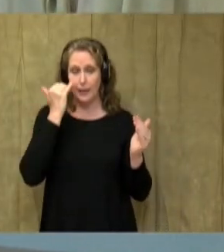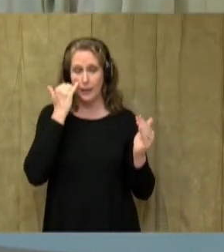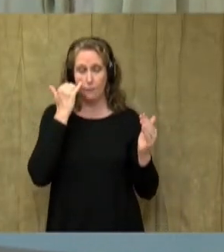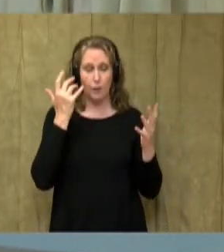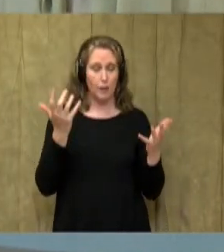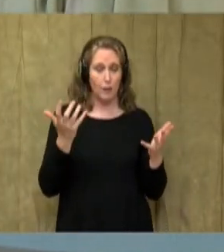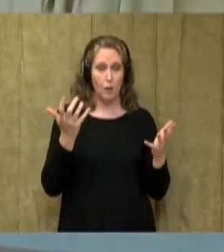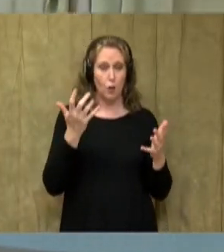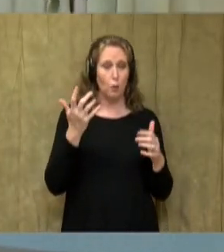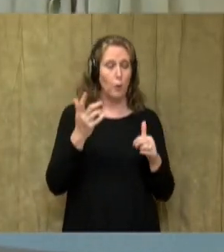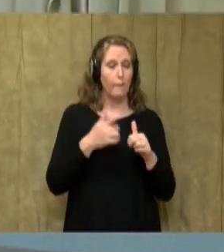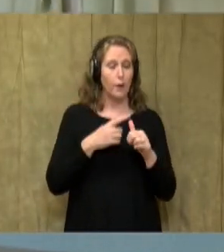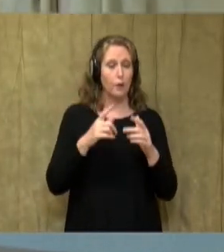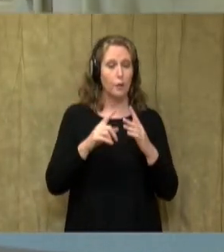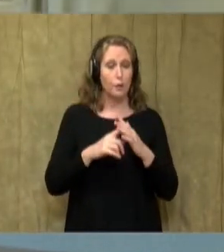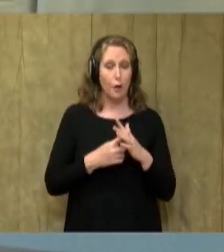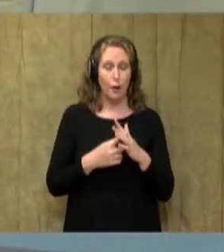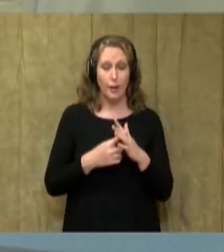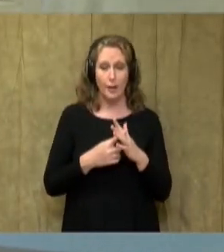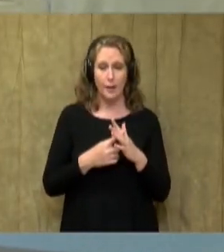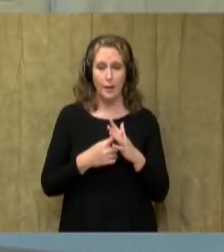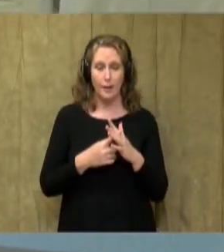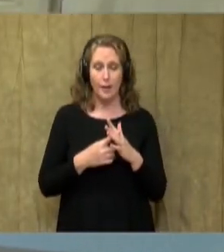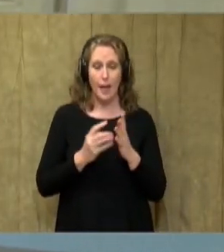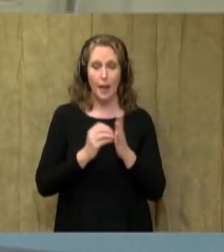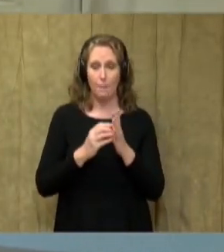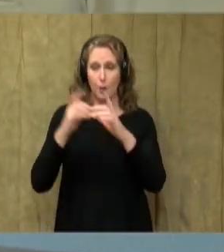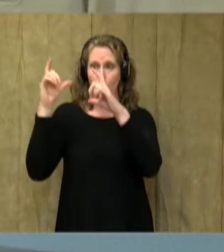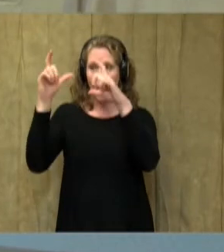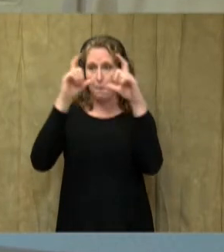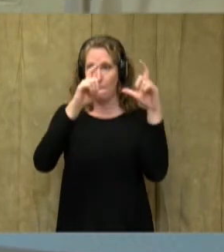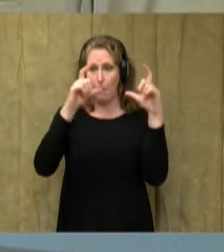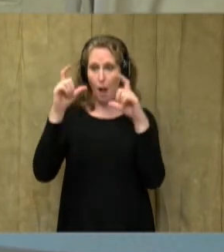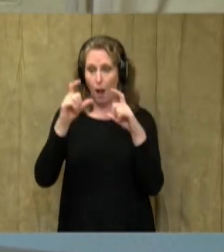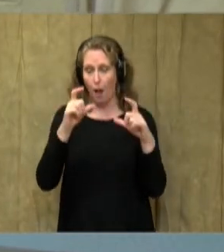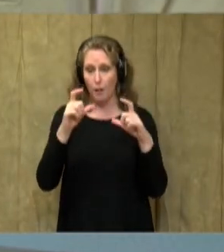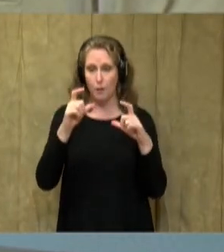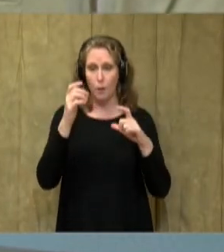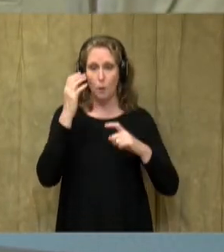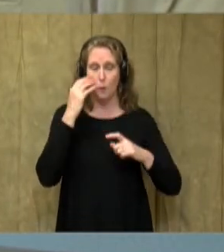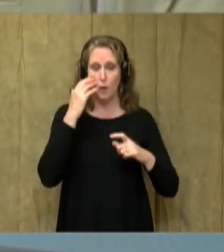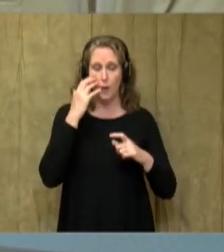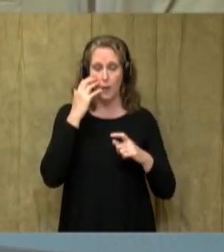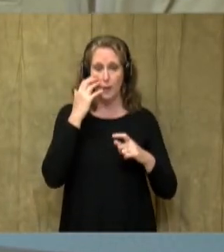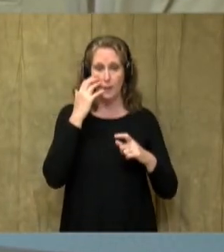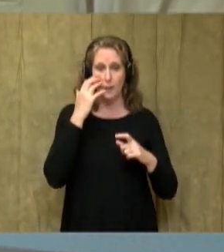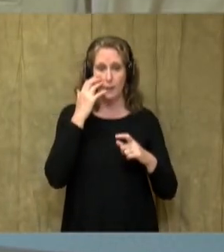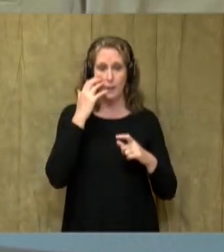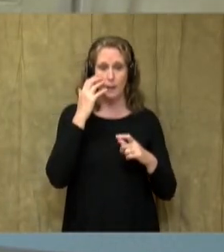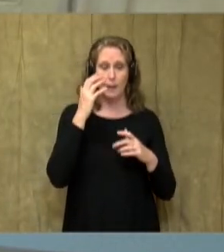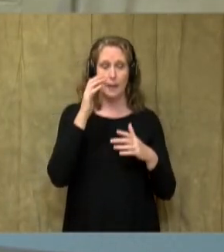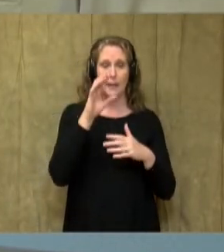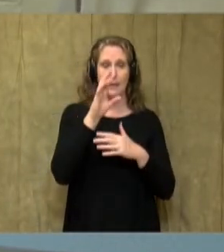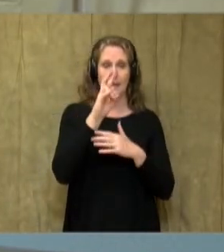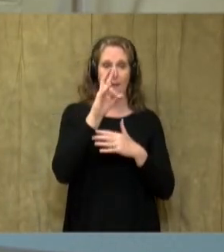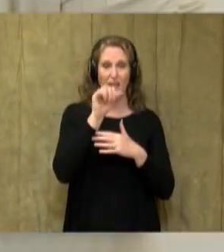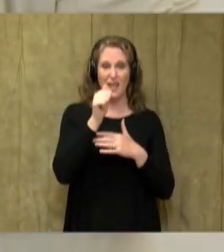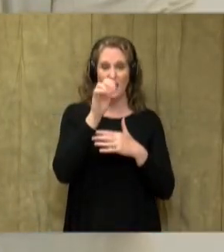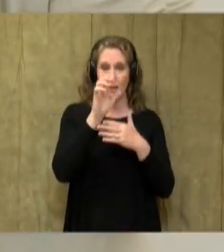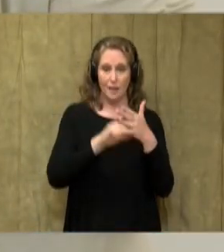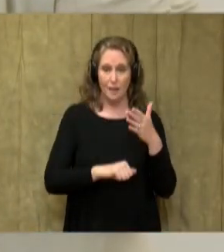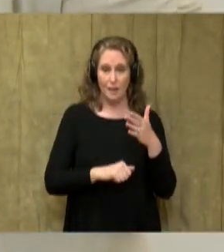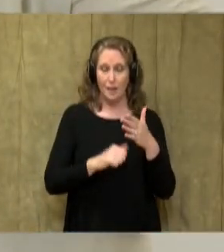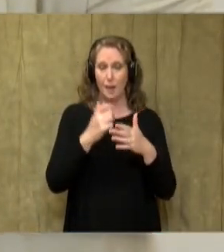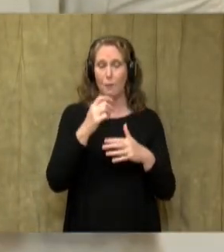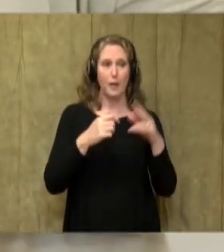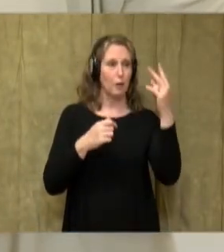it. When we first started out, and I put the blocks up here, we knew that we could not take away 7 tens because 7 is bigger